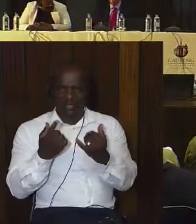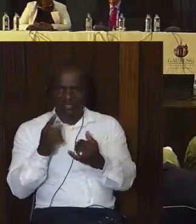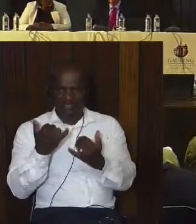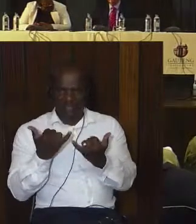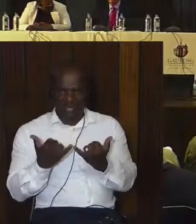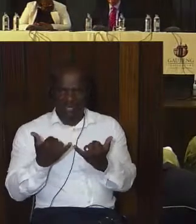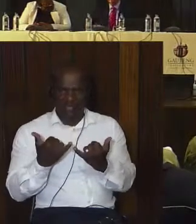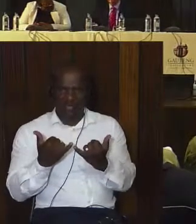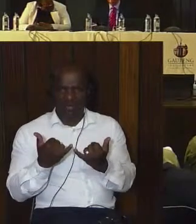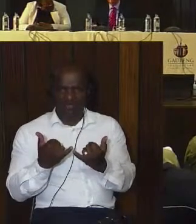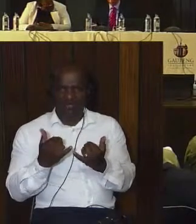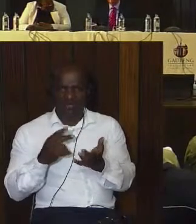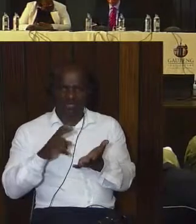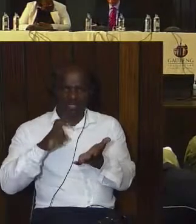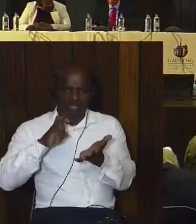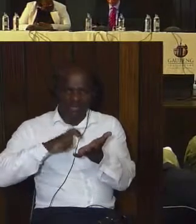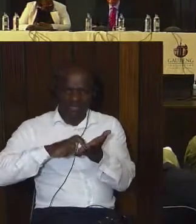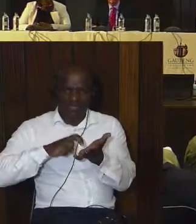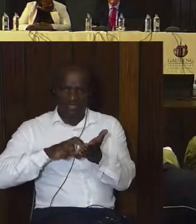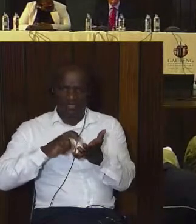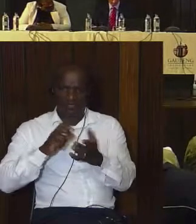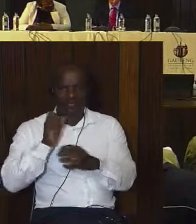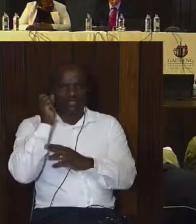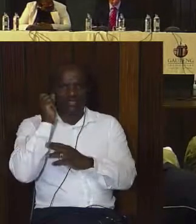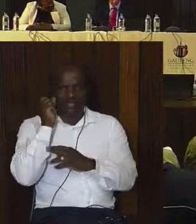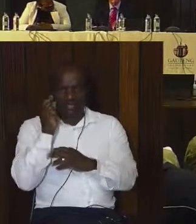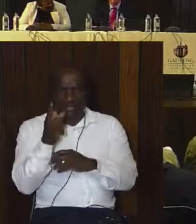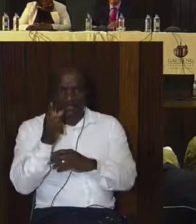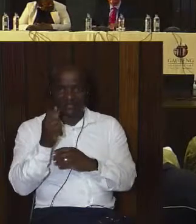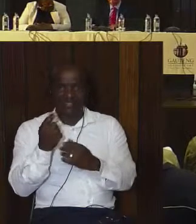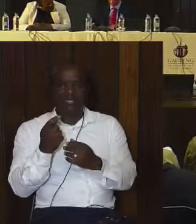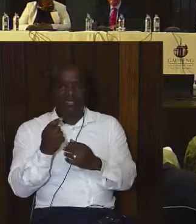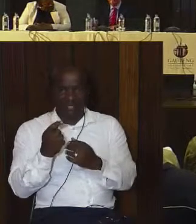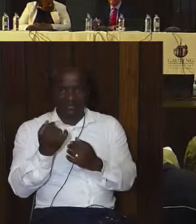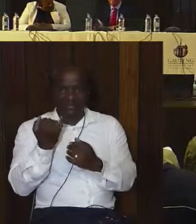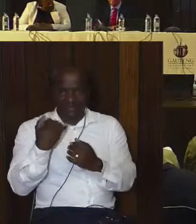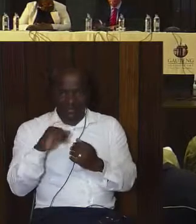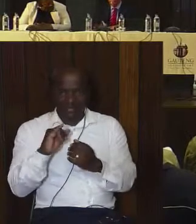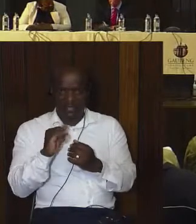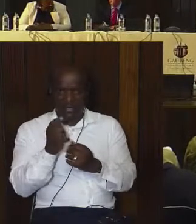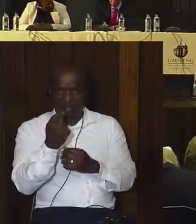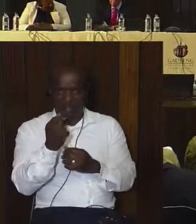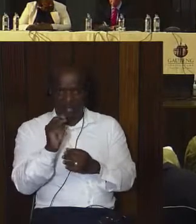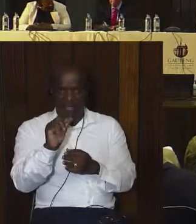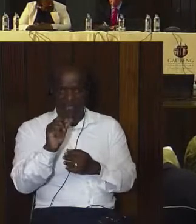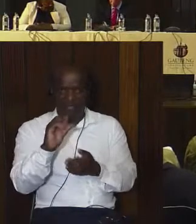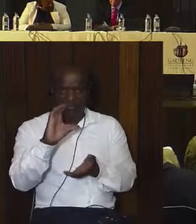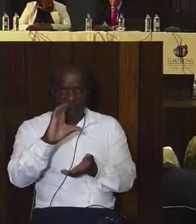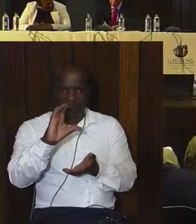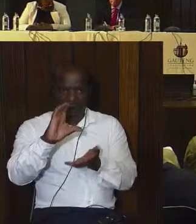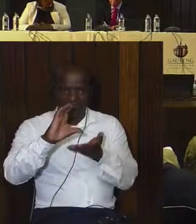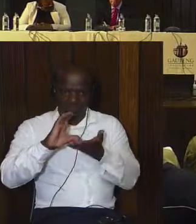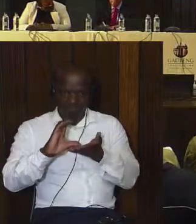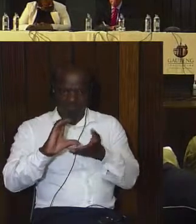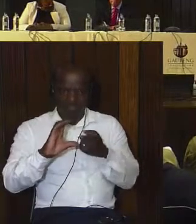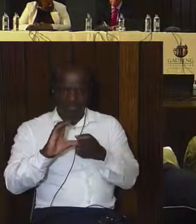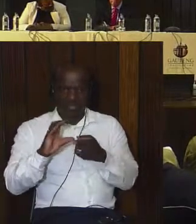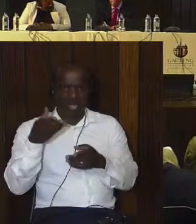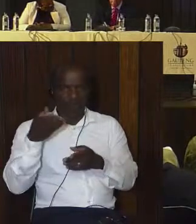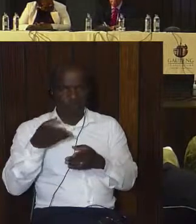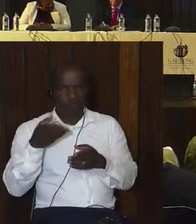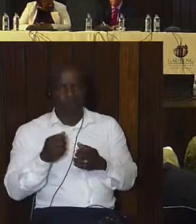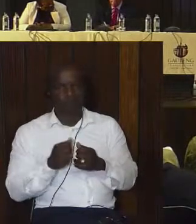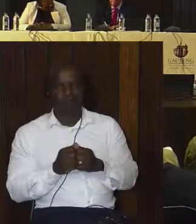now, we will need to appreciate that there was money available, but what will have happened if there was no money available in